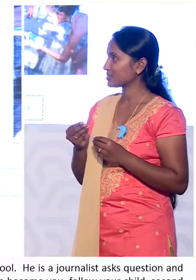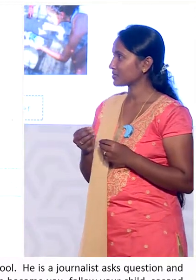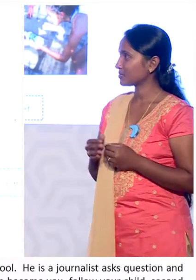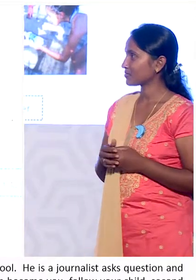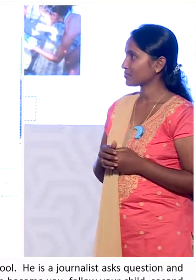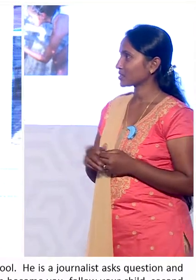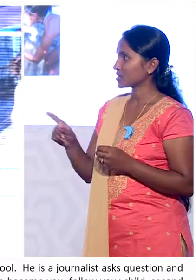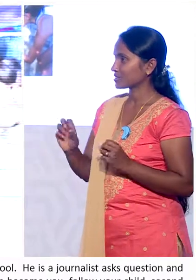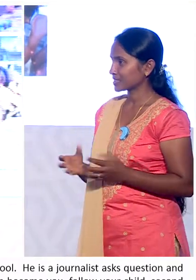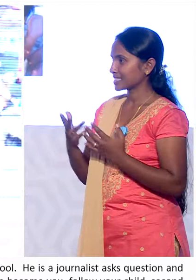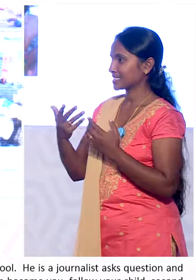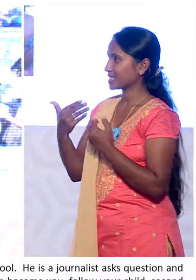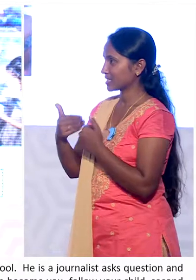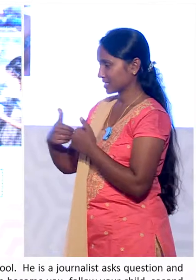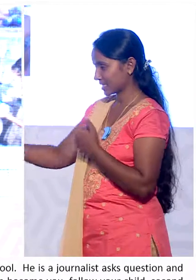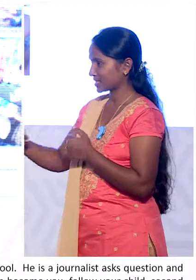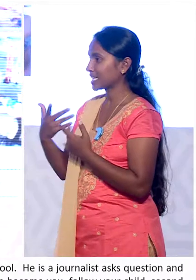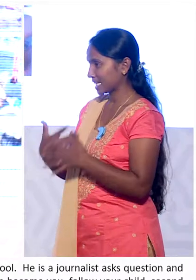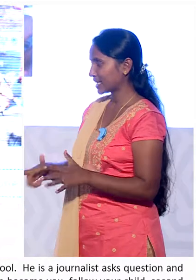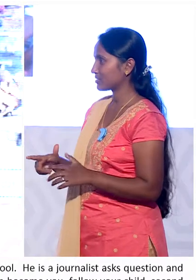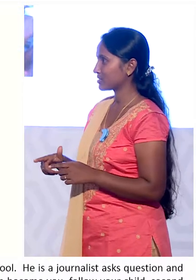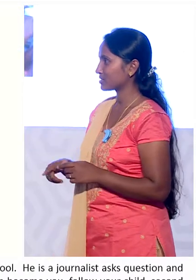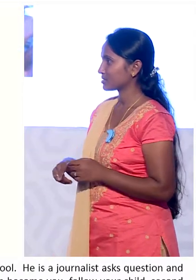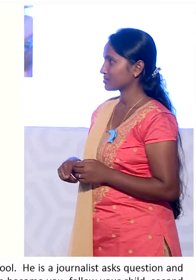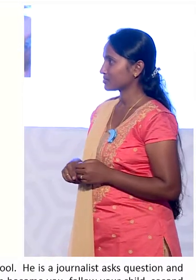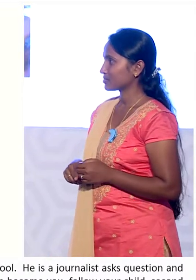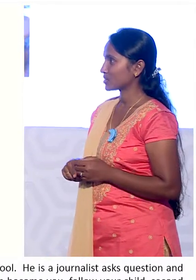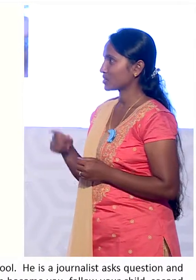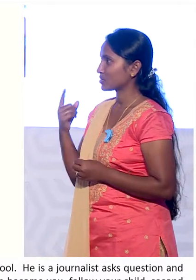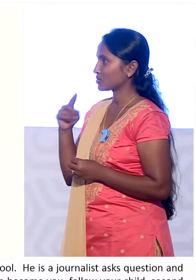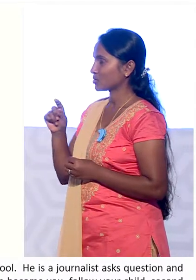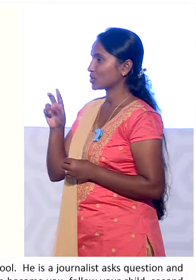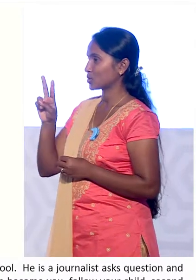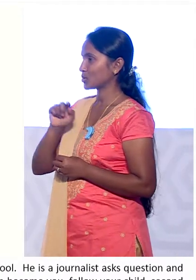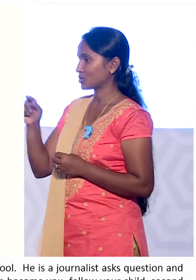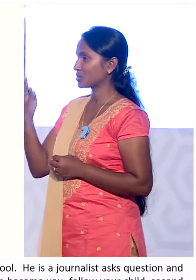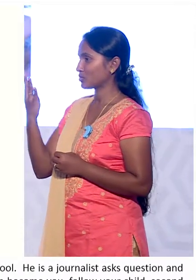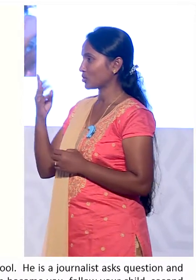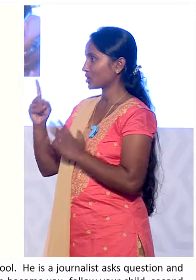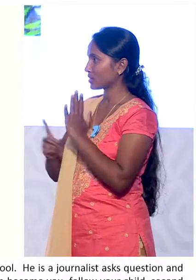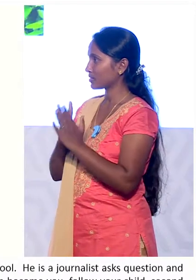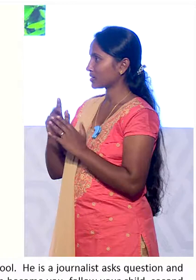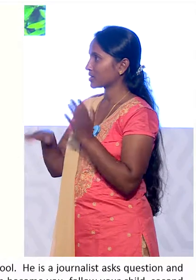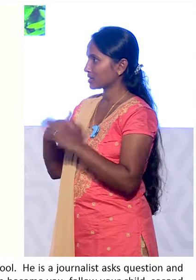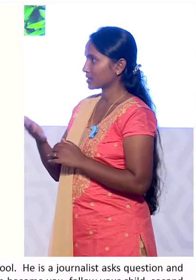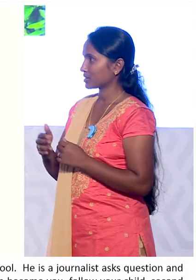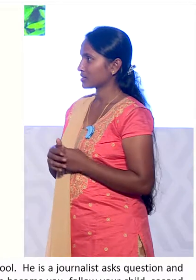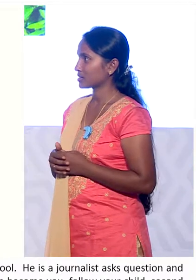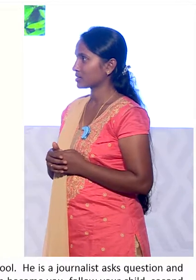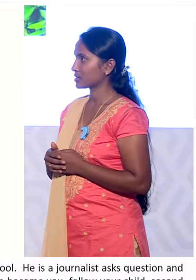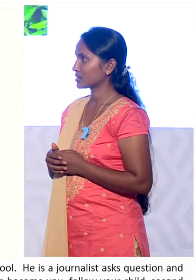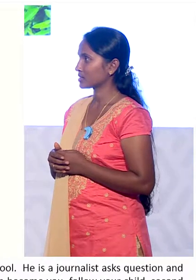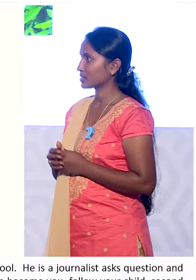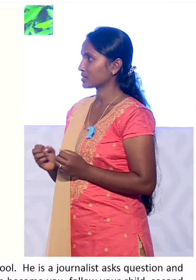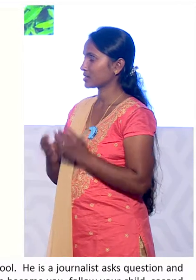then began to live in the saddle with my son for literally 3 to 4 hours a day. And I began to paint letters on trees